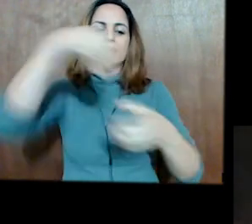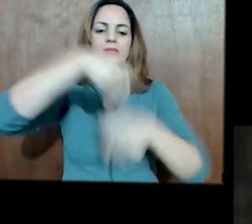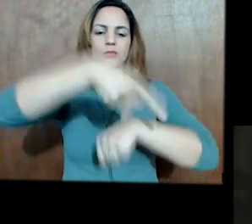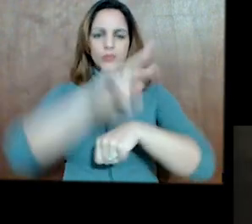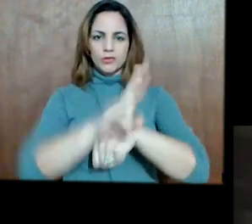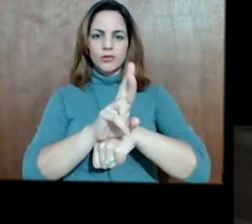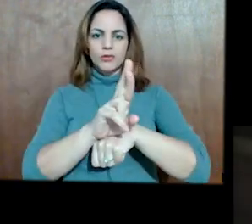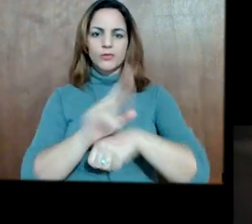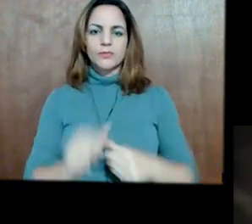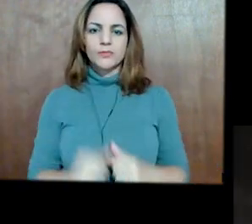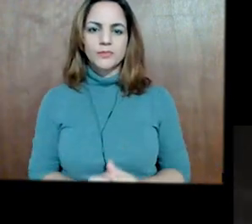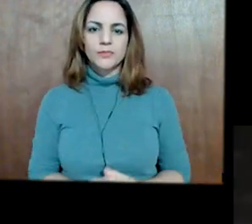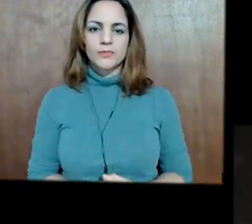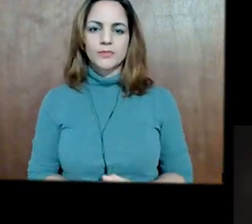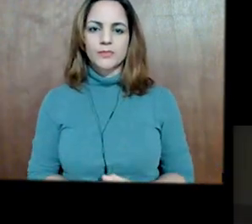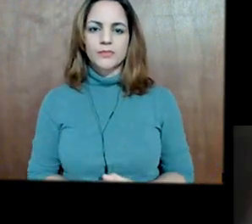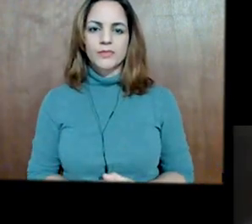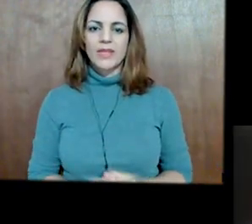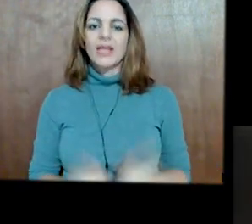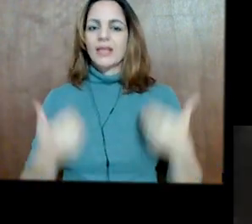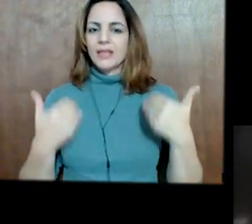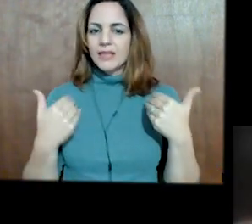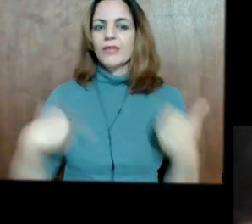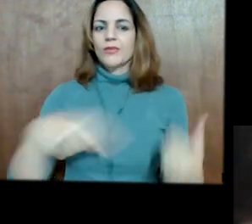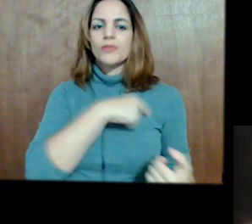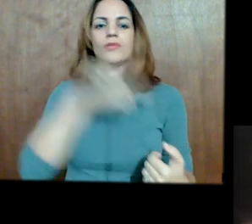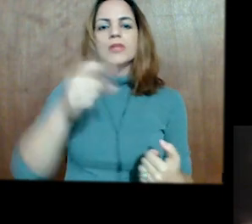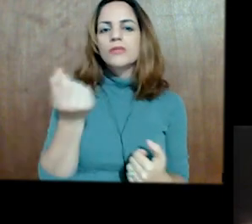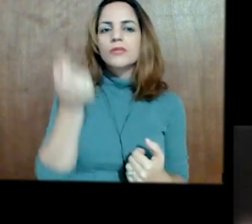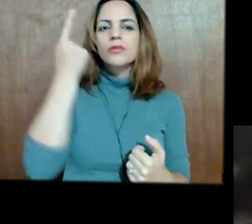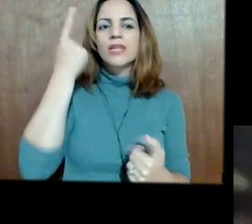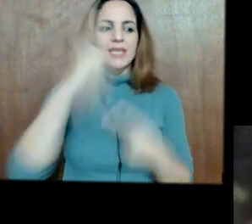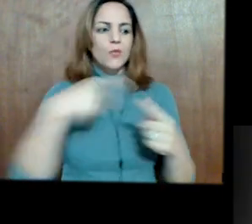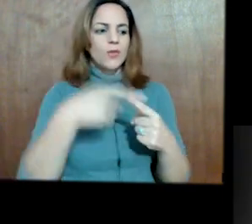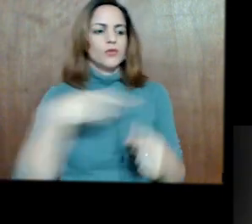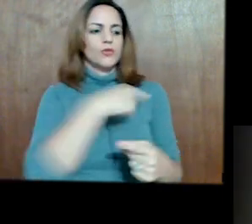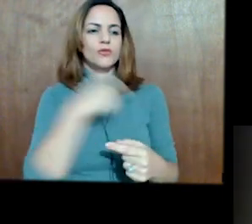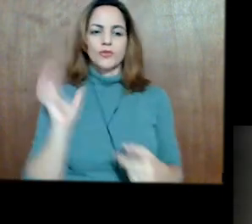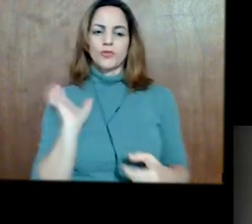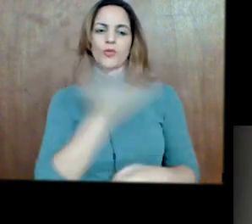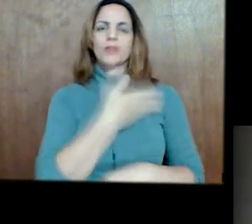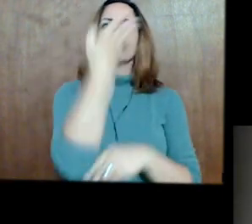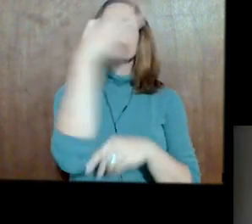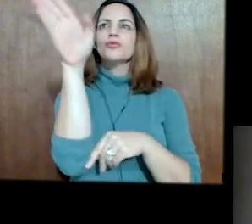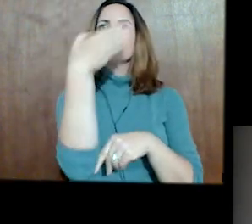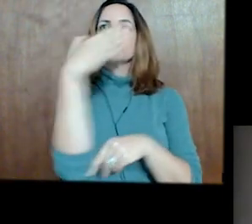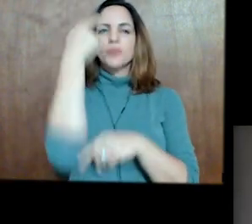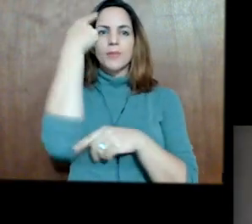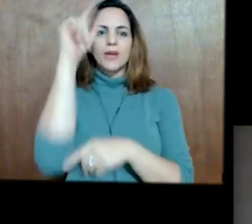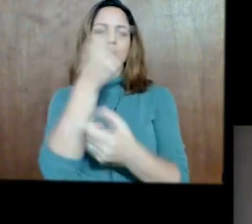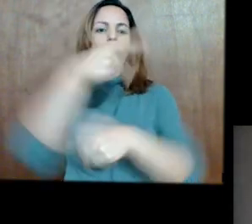We have to understand that when we raise the cry for the independence of Puerto Rico, it is not a question of